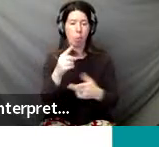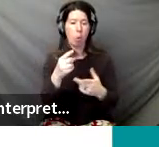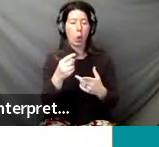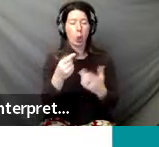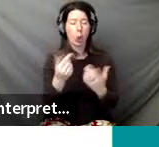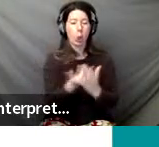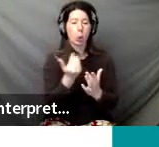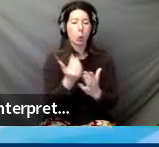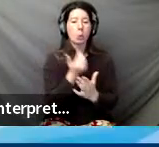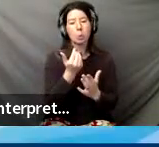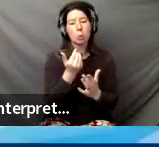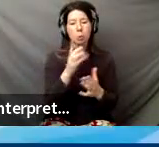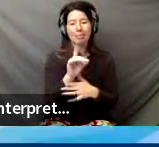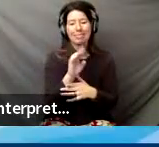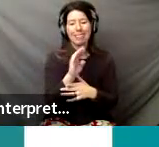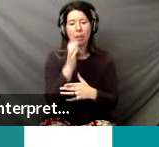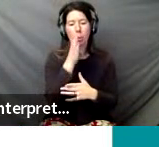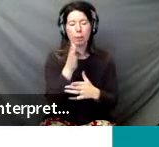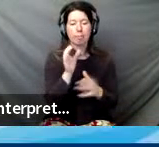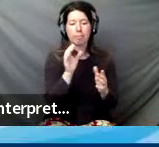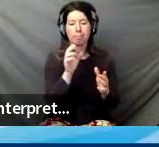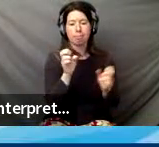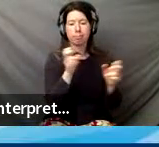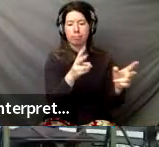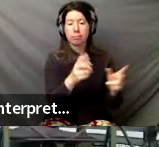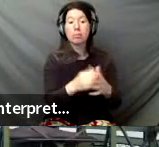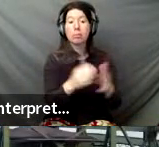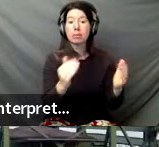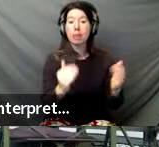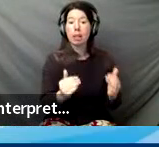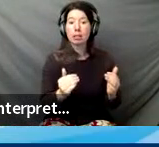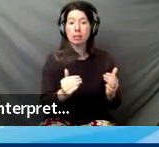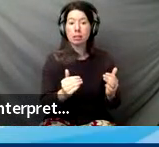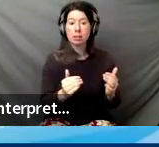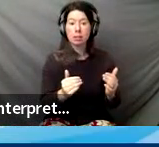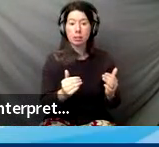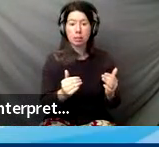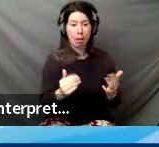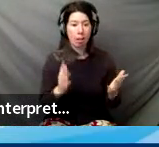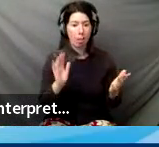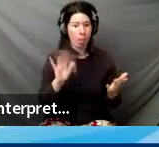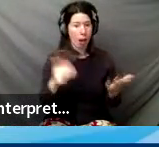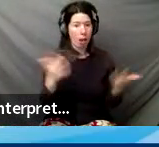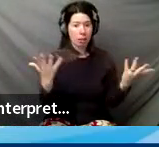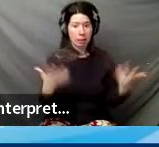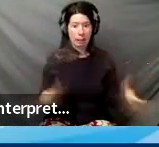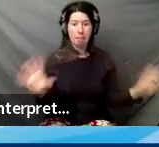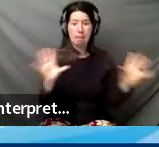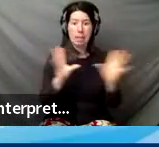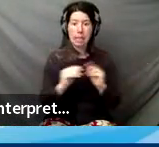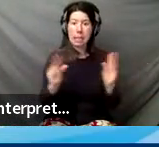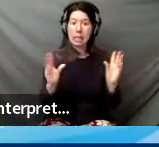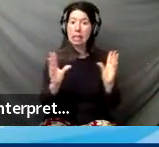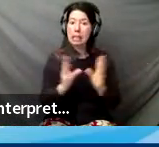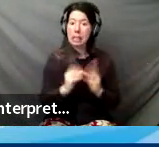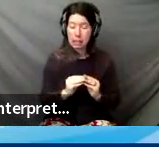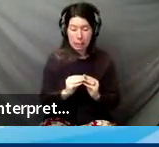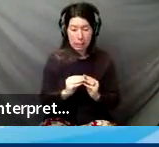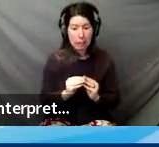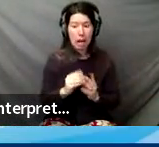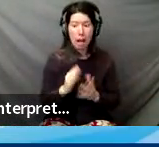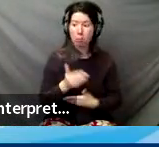updates. Next slide. And that wraps up our meeting. I yield